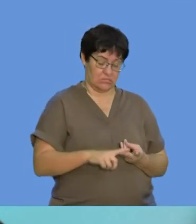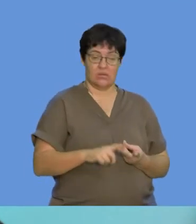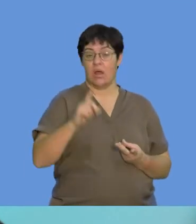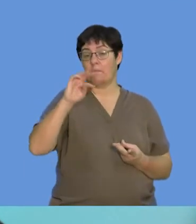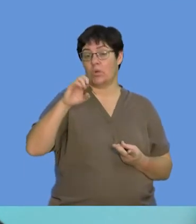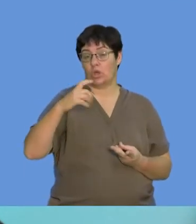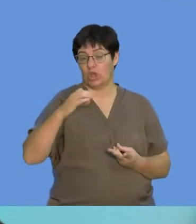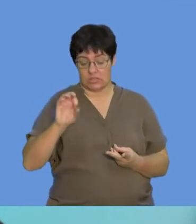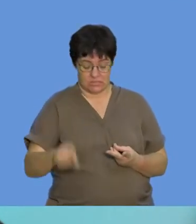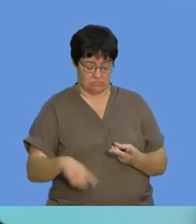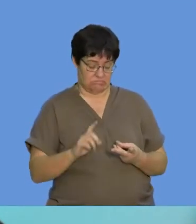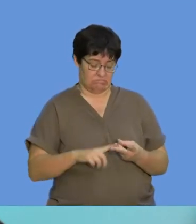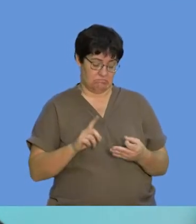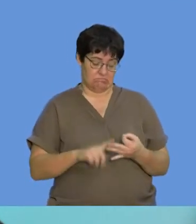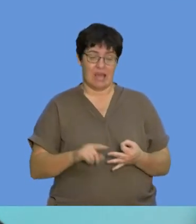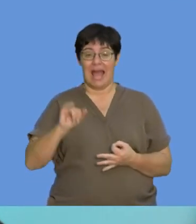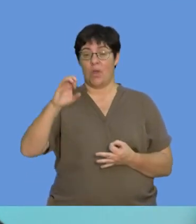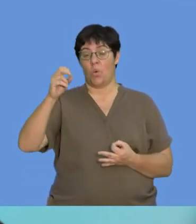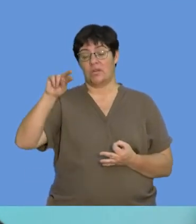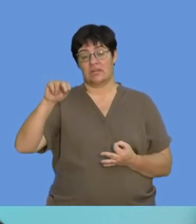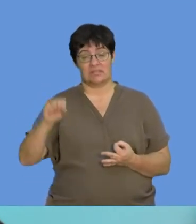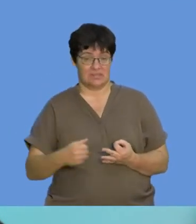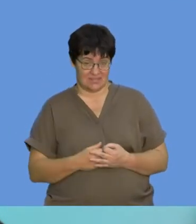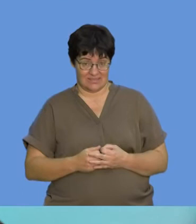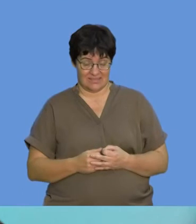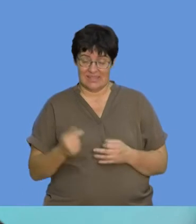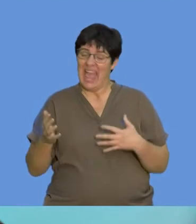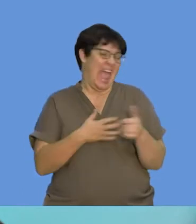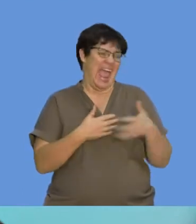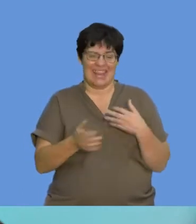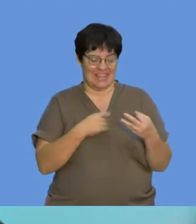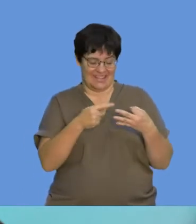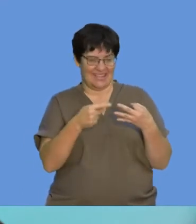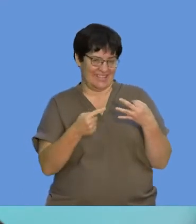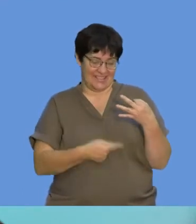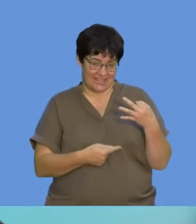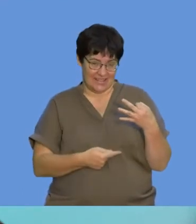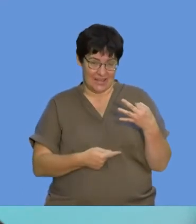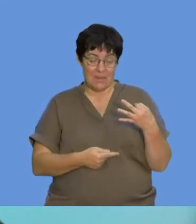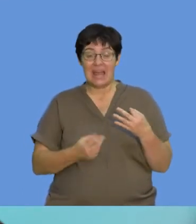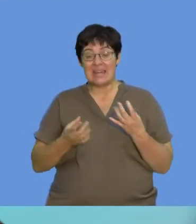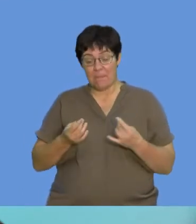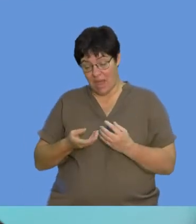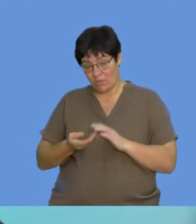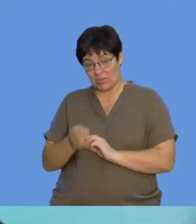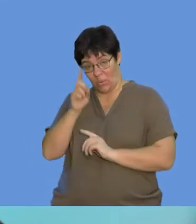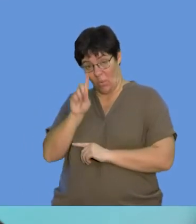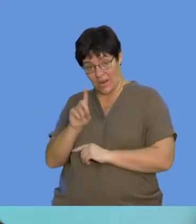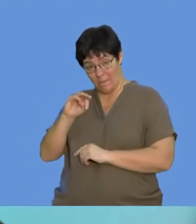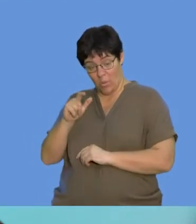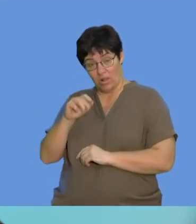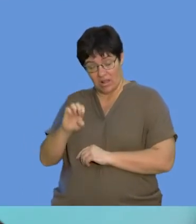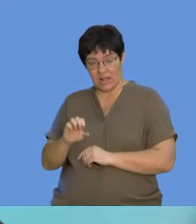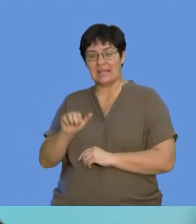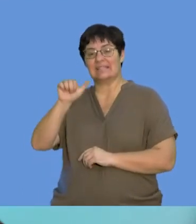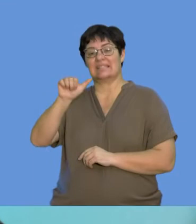be, molecules, it can be, ions. It could be anything, but the number that represents a mole